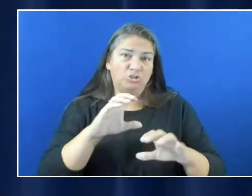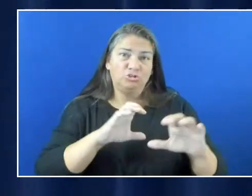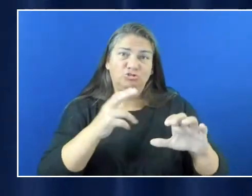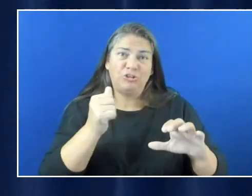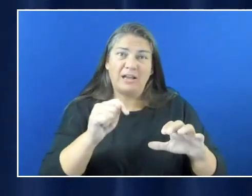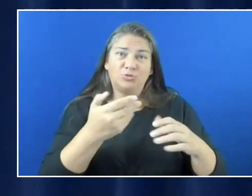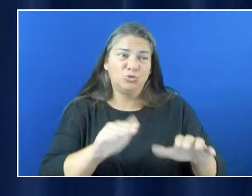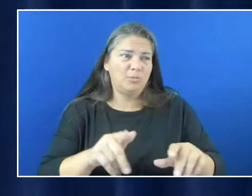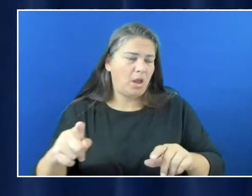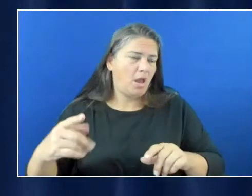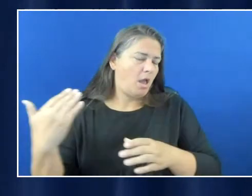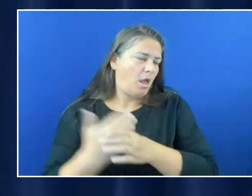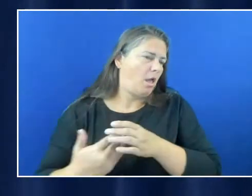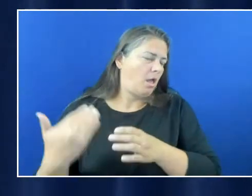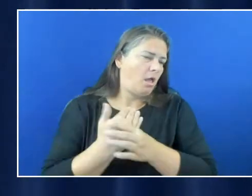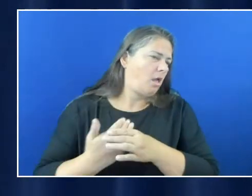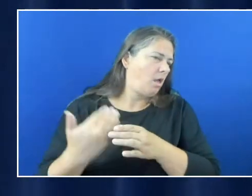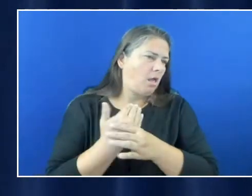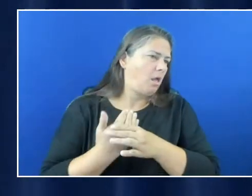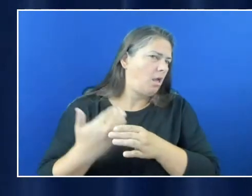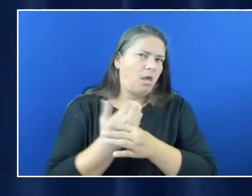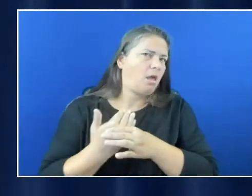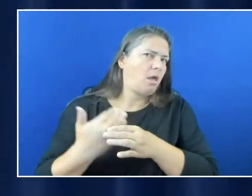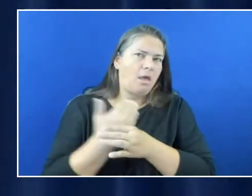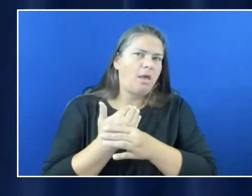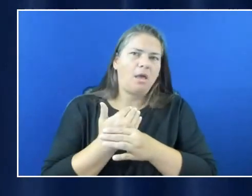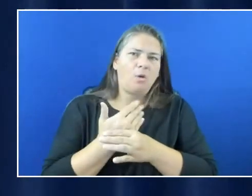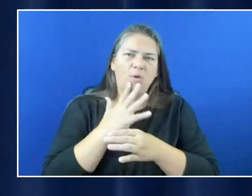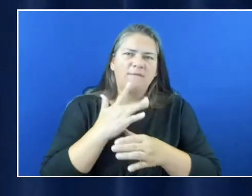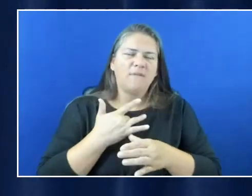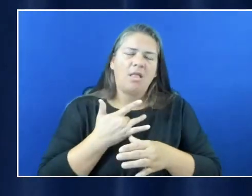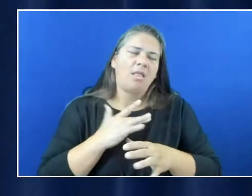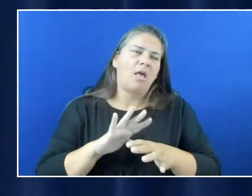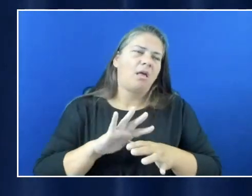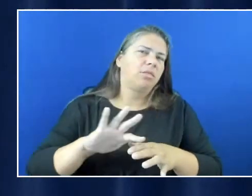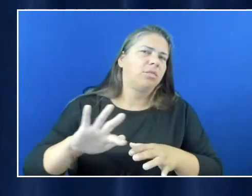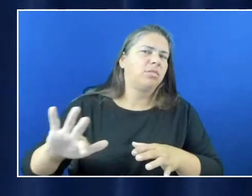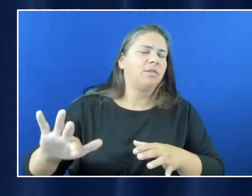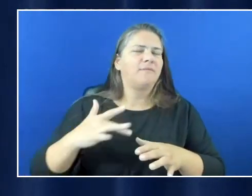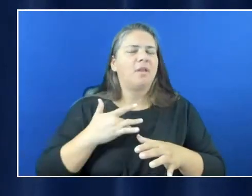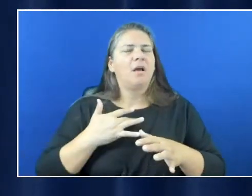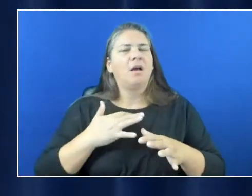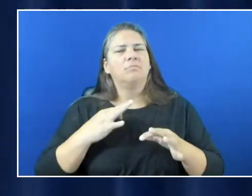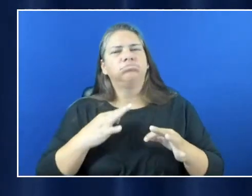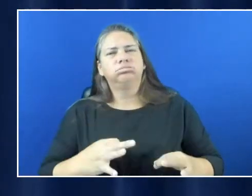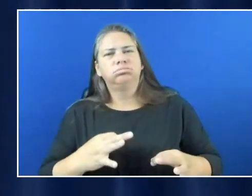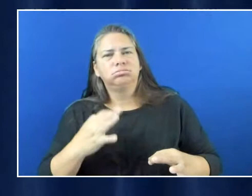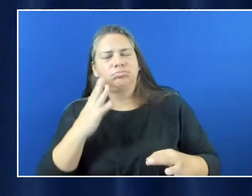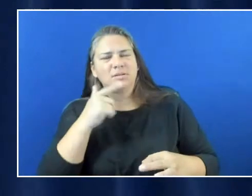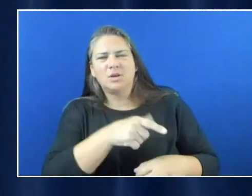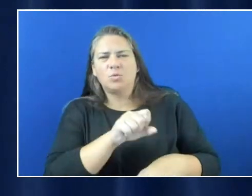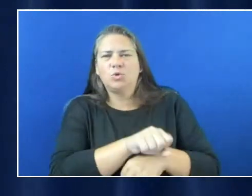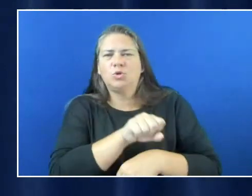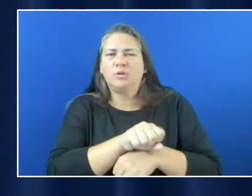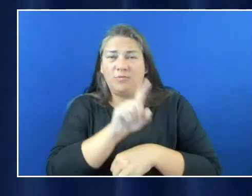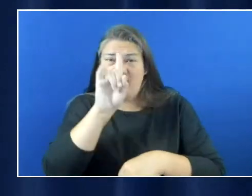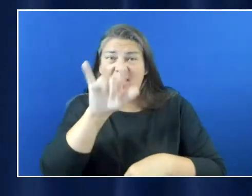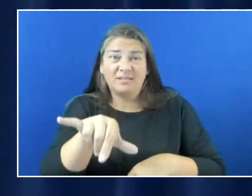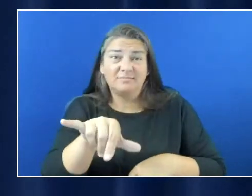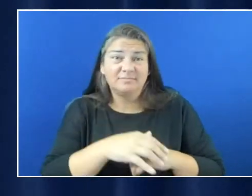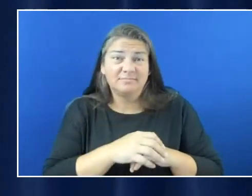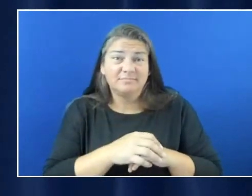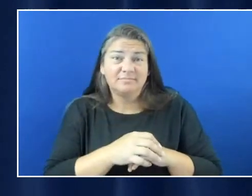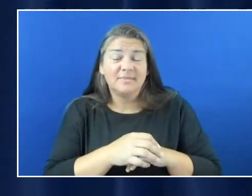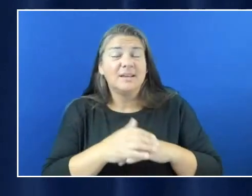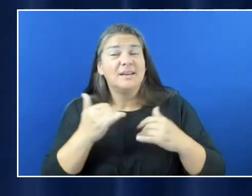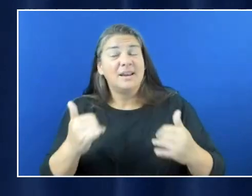put, because of these arrests made during this operation, there are fewer traffickers preying